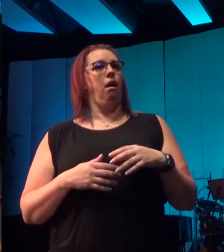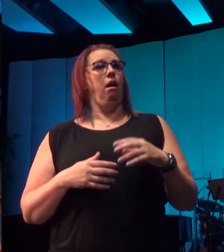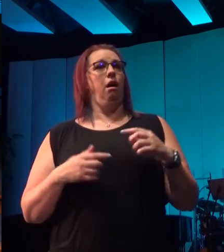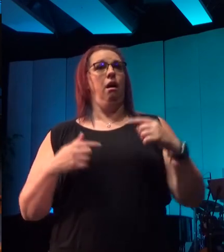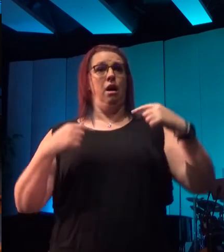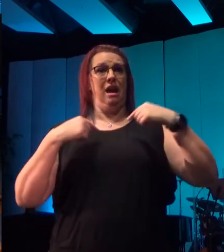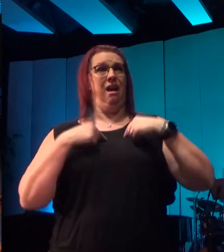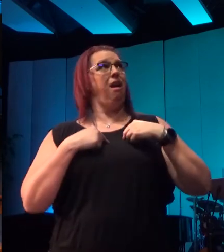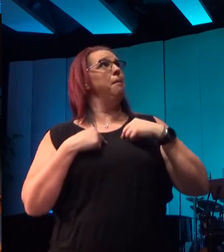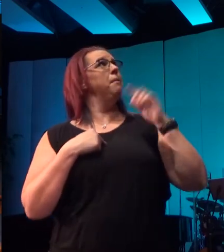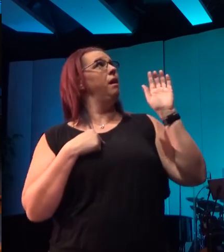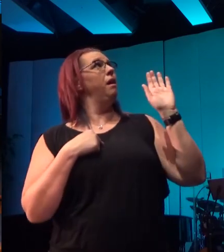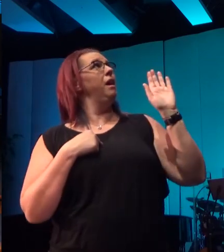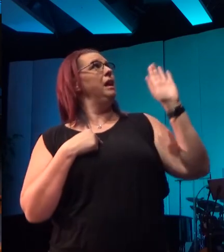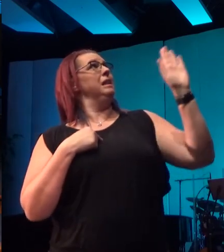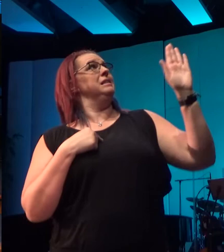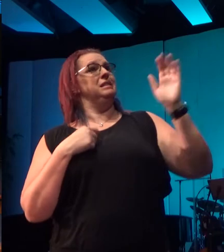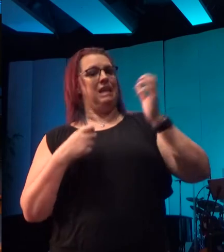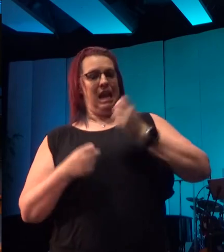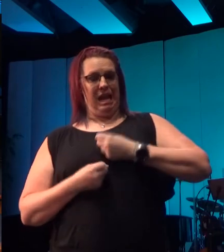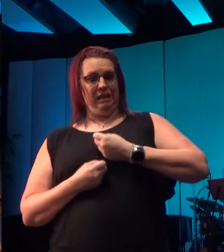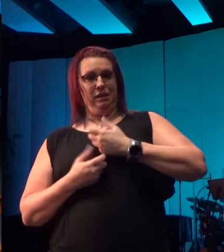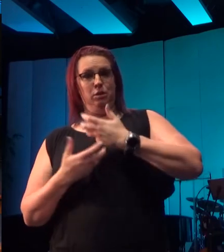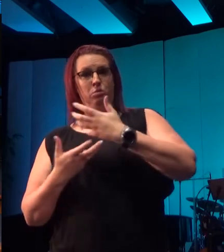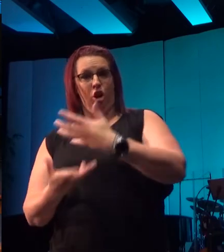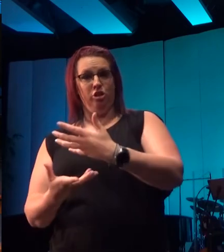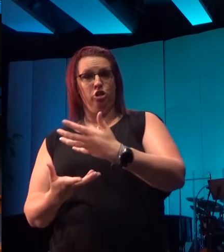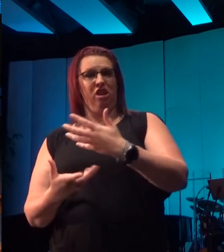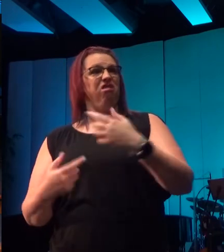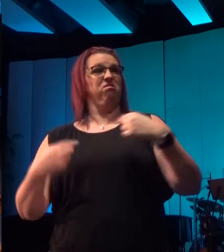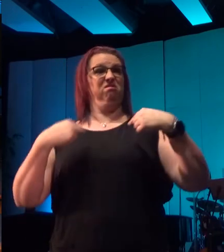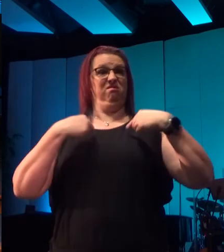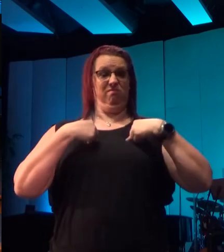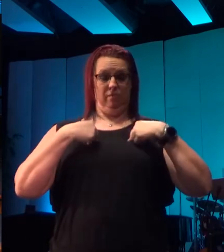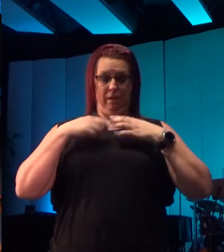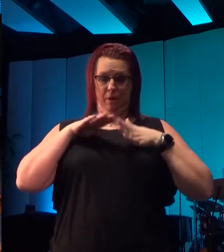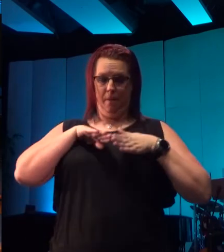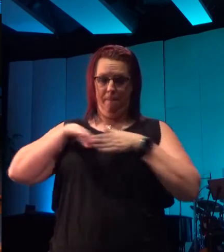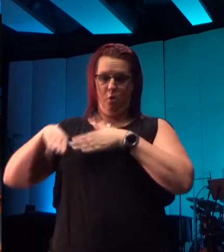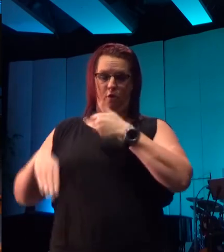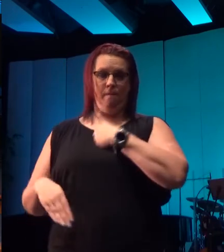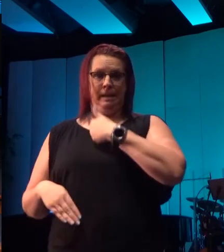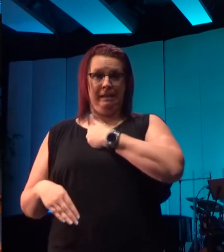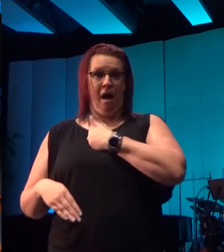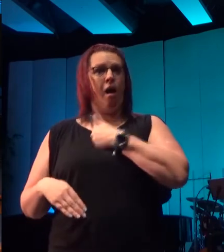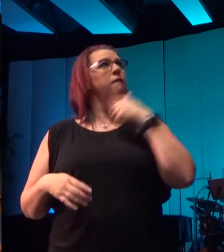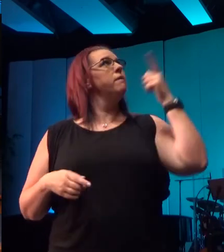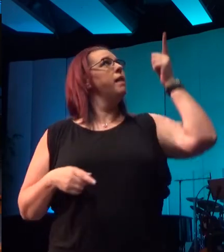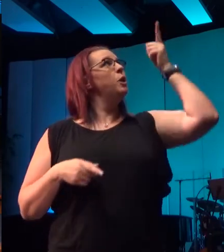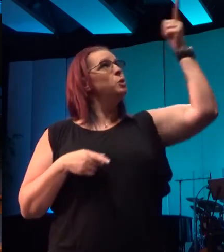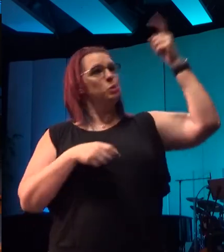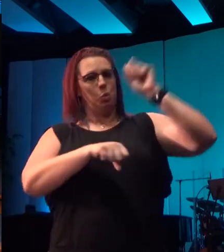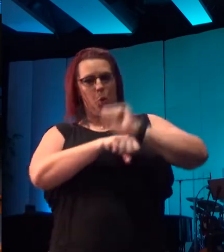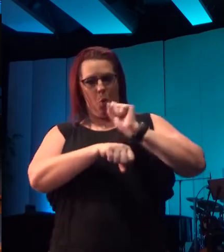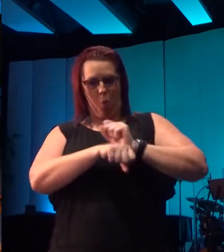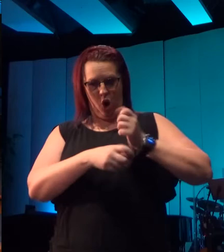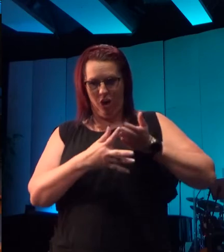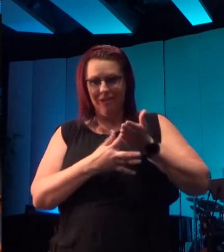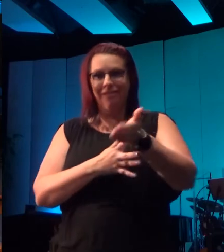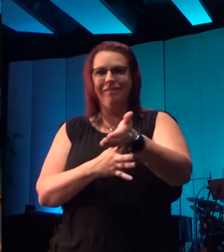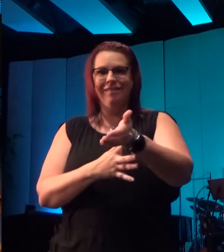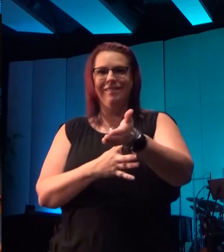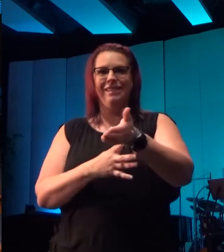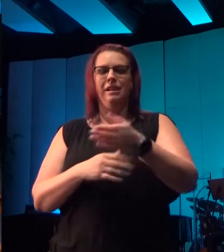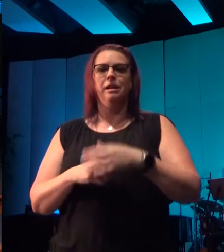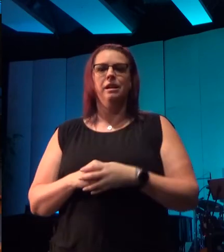expression? I'm going to get out of the way and let it work through me. I'm going to go beyond my stinking thinking, as we say. That's a